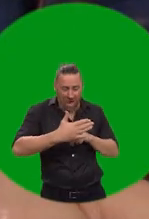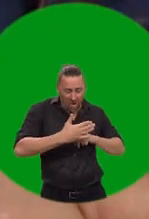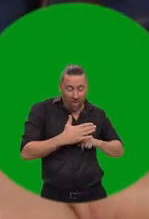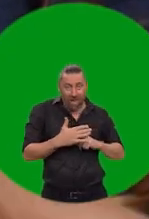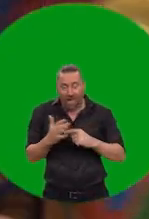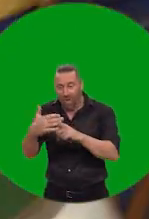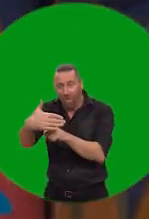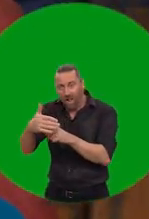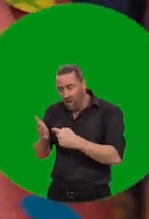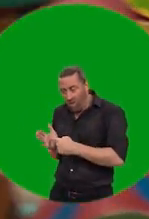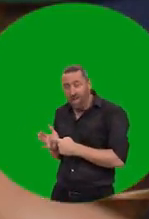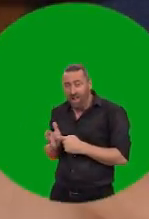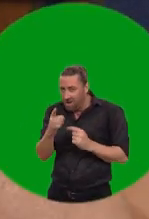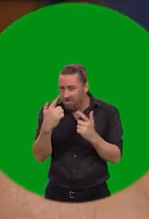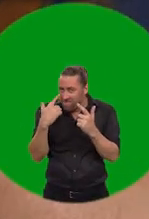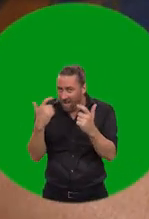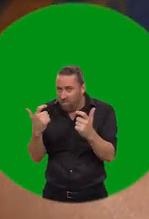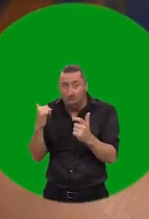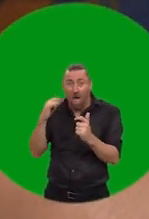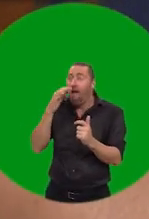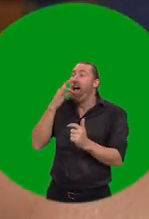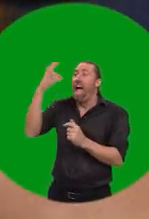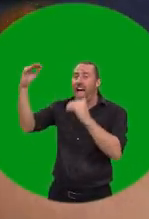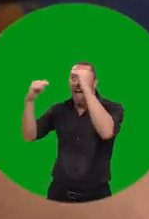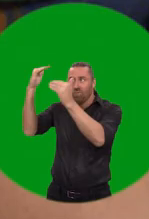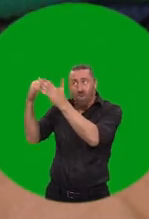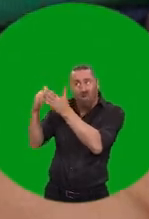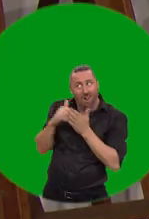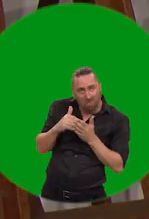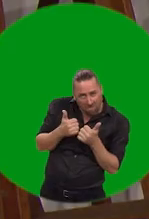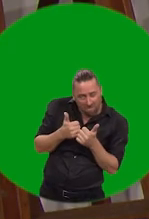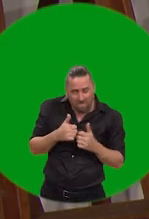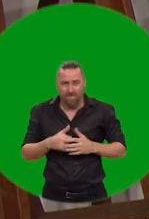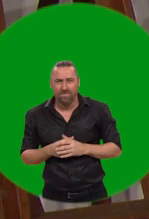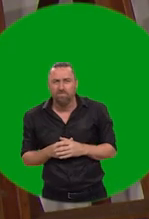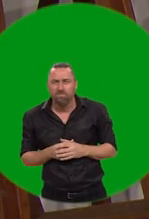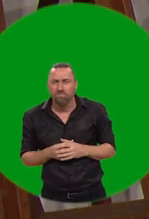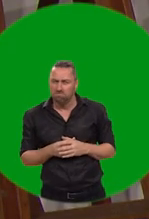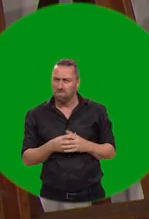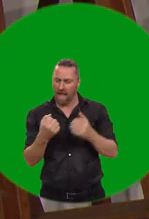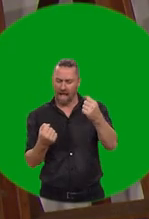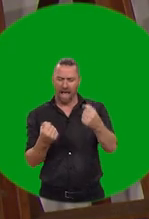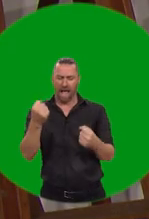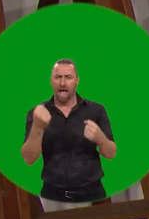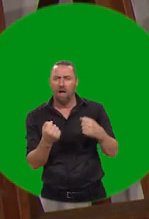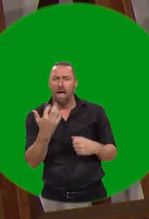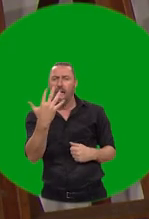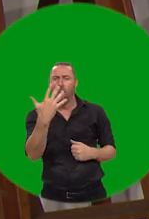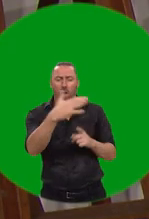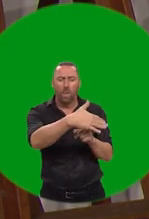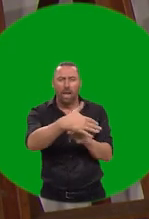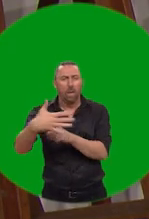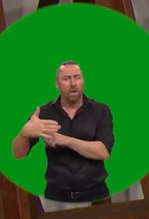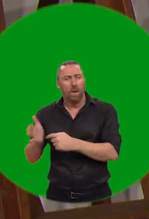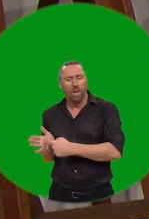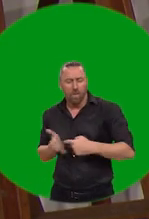them on. Again, watch the sharp ends. You may need a grown-up to help you with this part. Now, do you know how many wheels a car has?